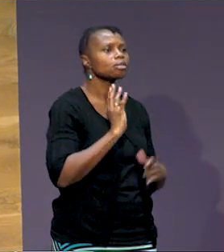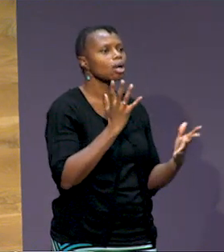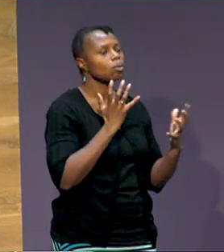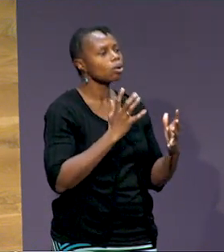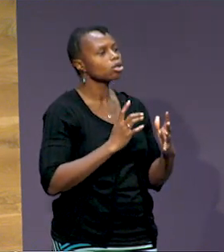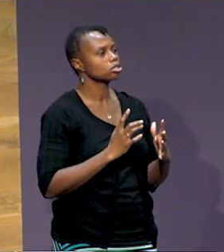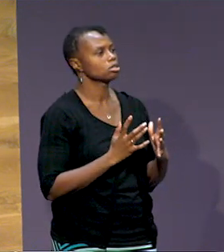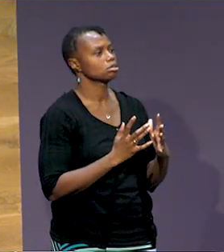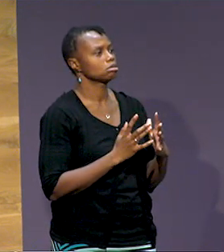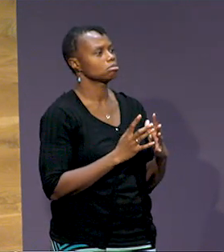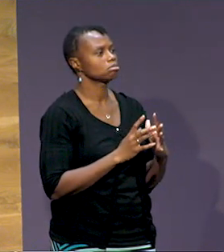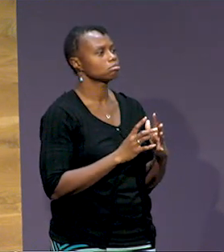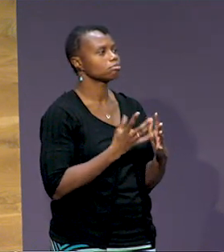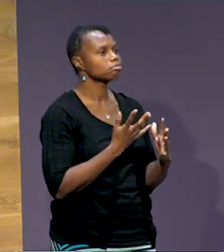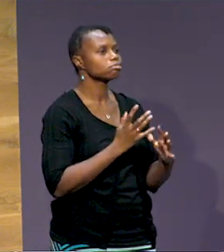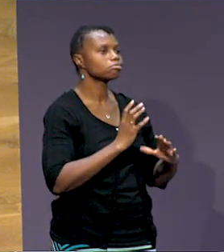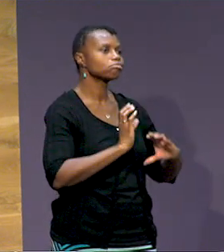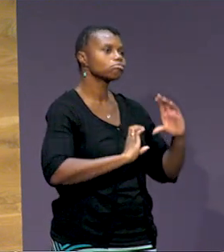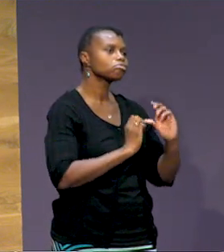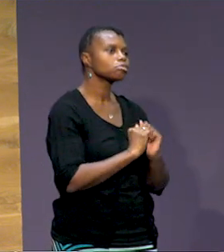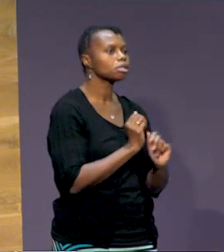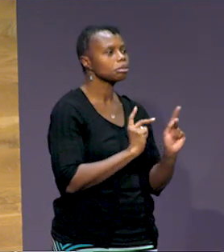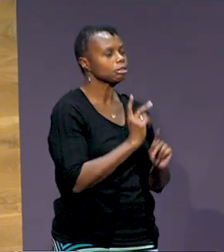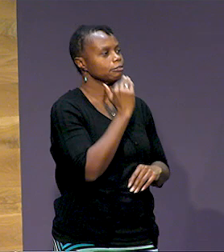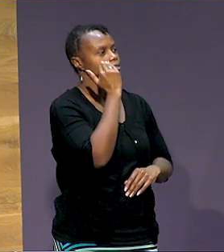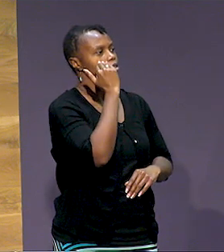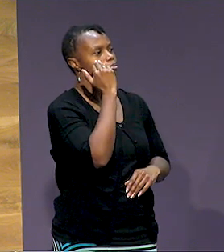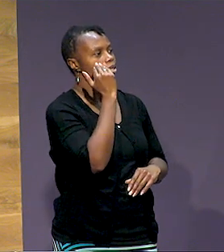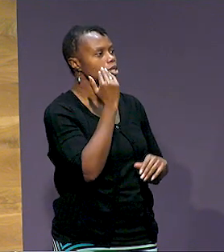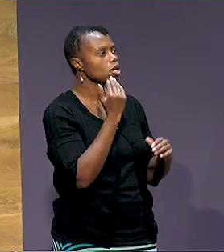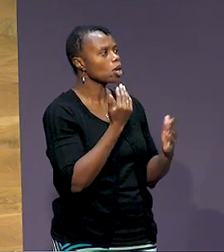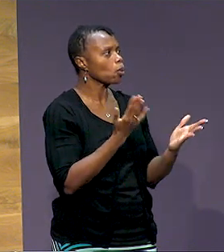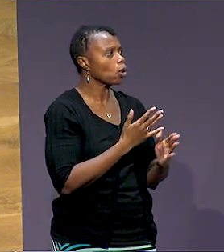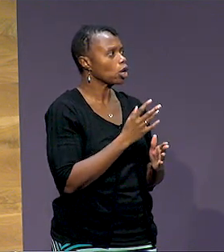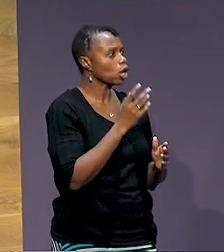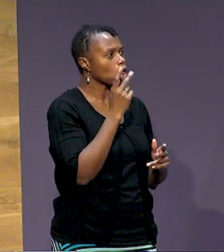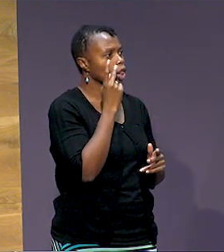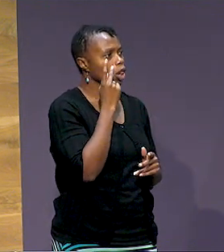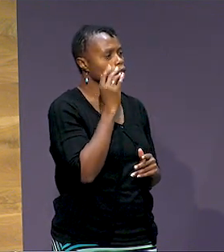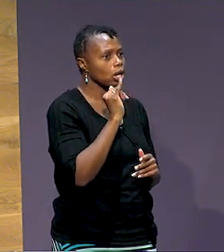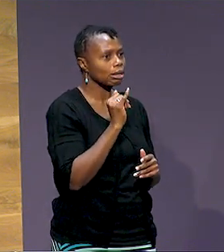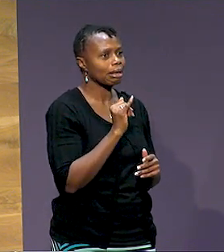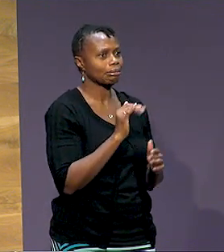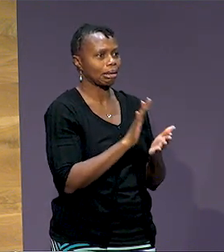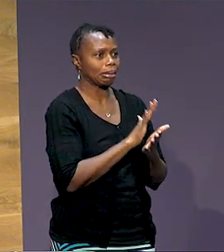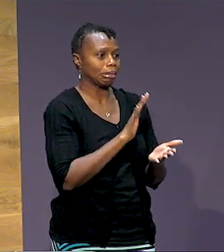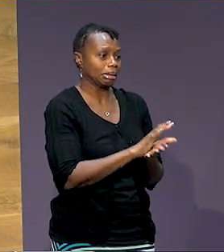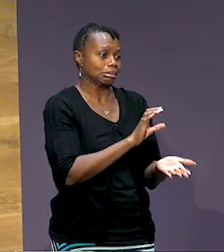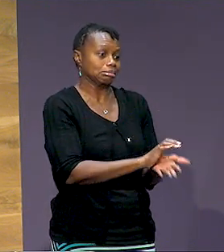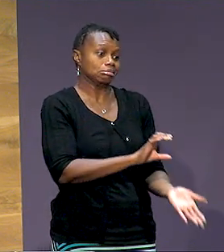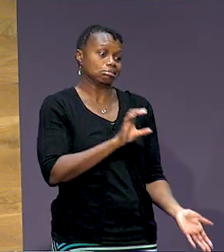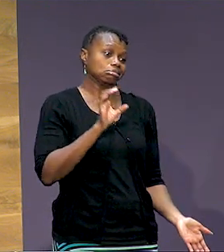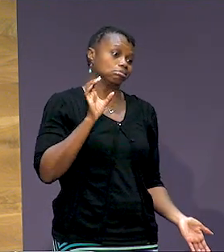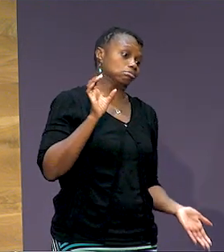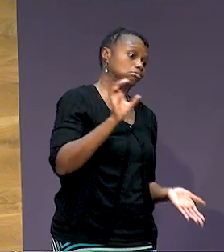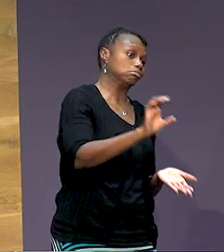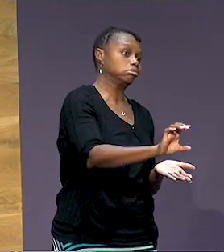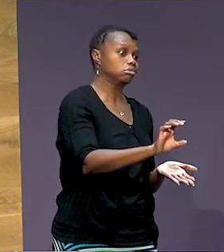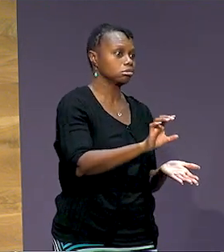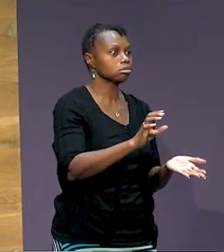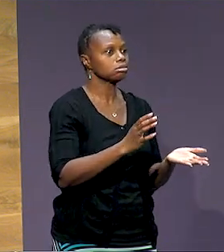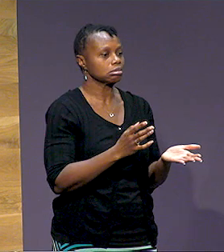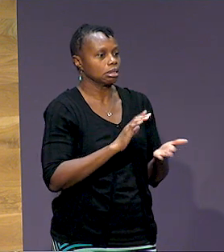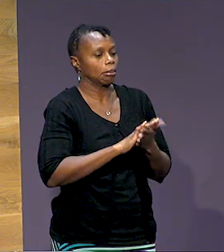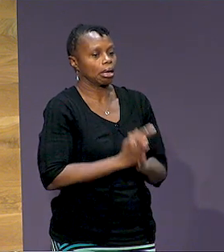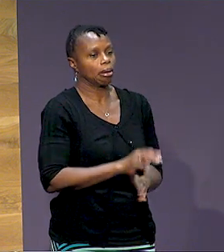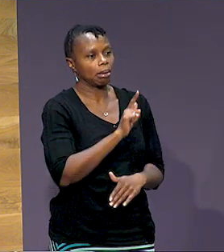who were really familiar with what it looked like to turn in all of that paperwork that you have to turn in to be officially an LLC, and what